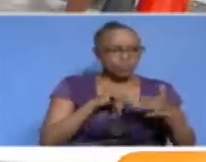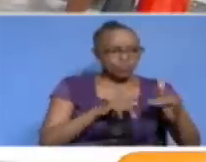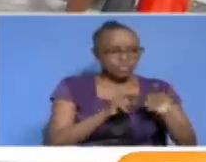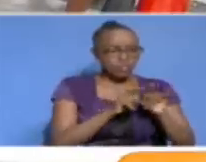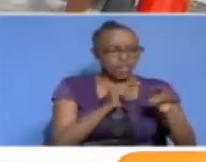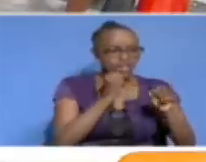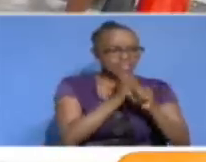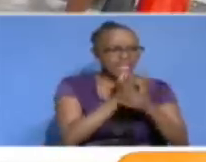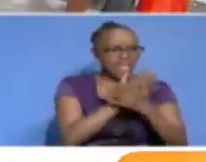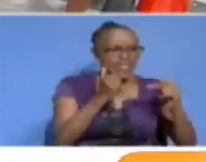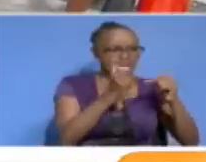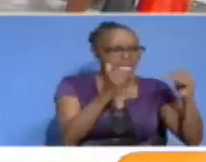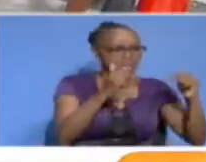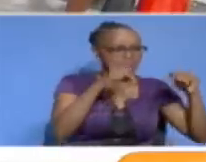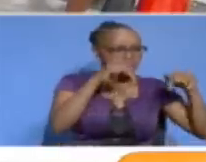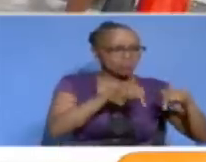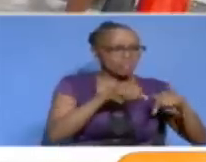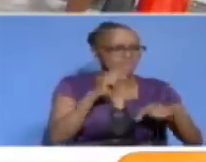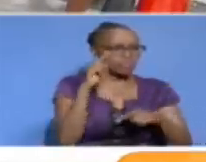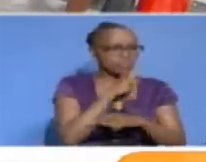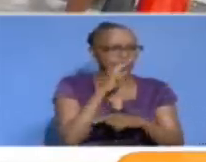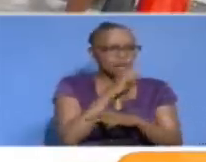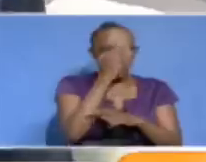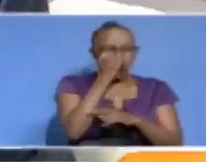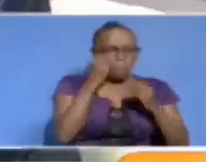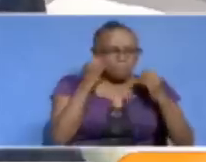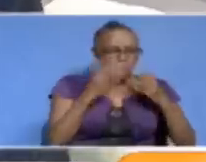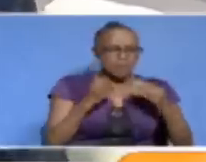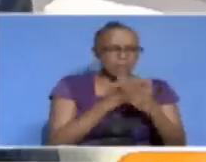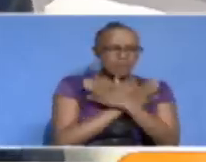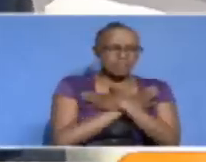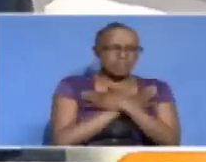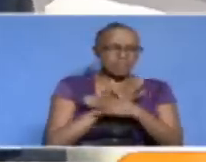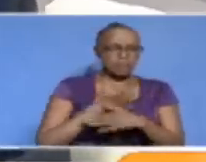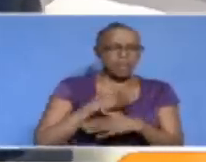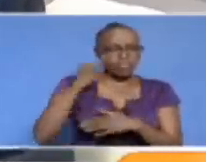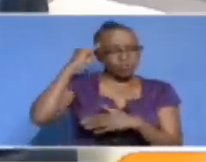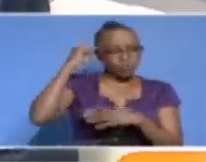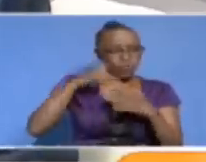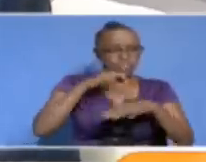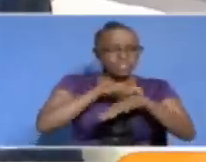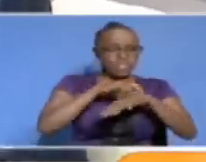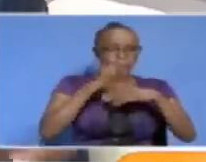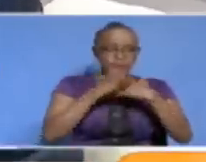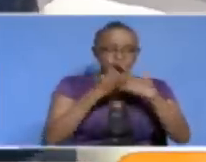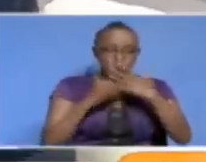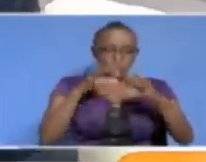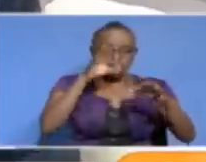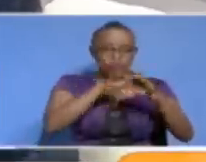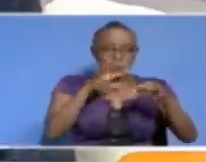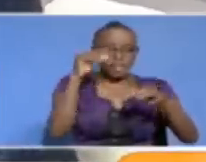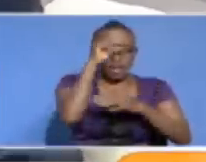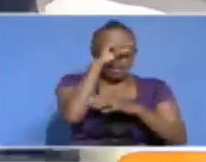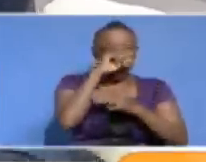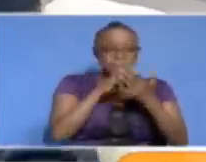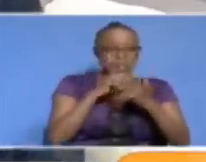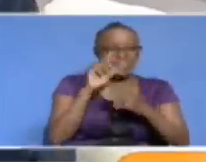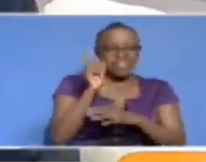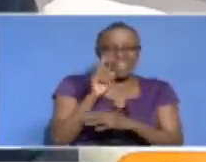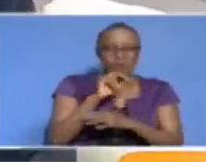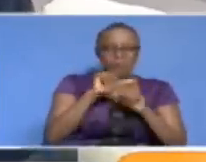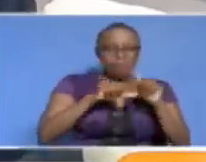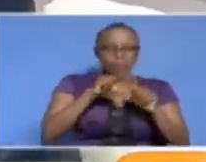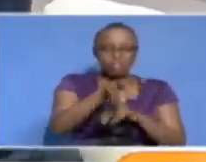Nimefanya enemies na so many people today. Because so many of my friends thought when Sonko is elected the governor, Nairobi will be about